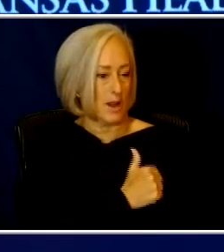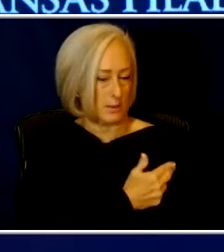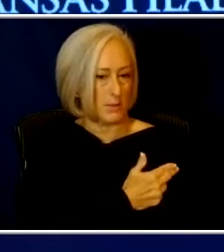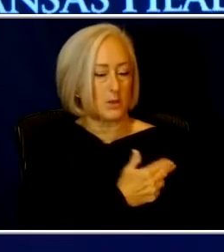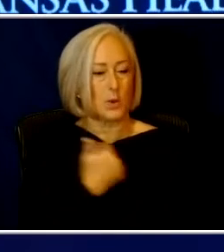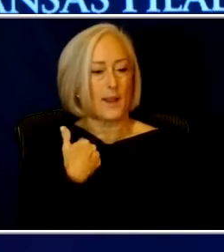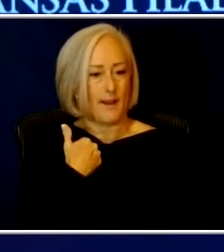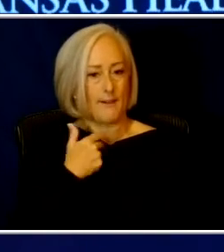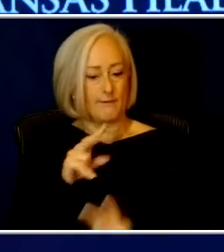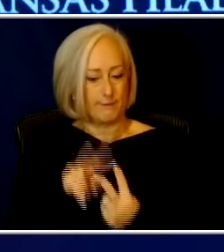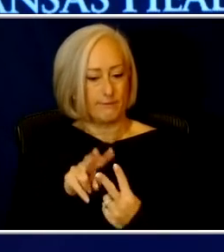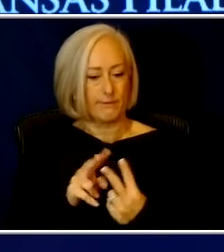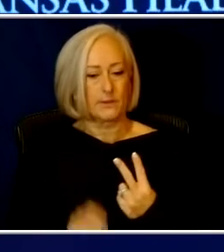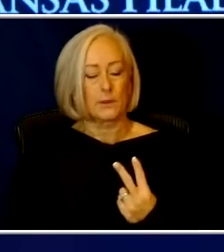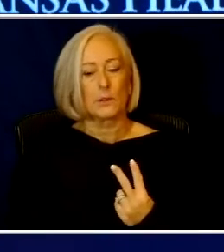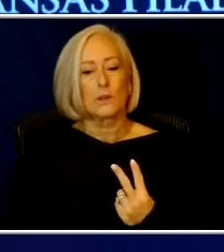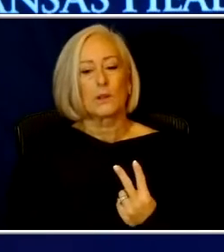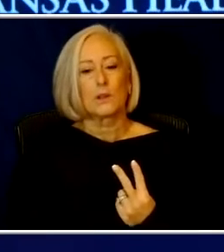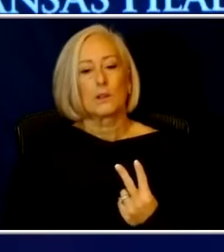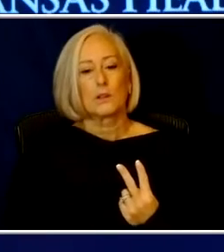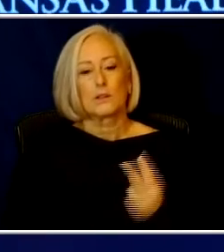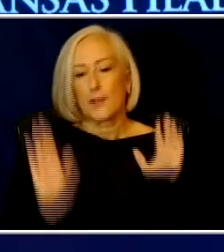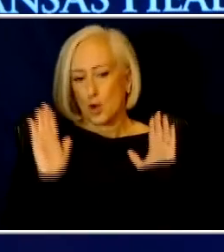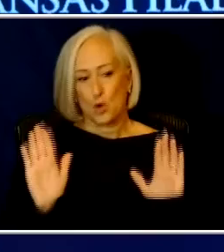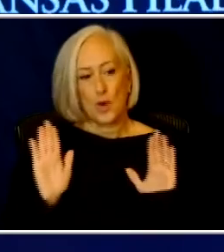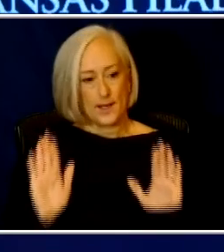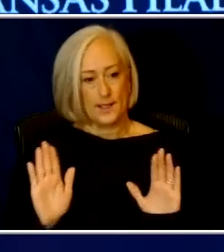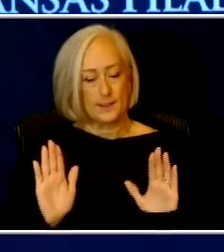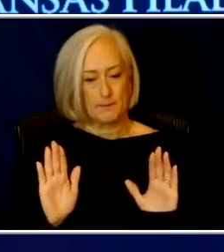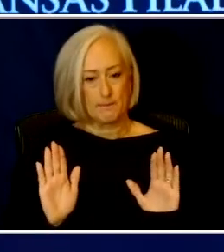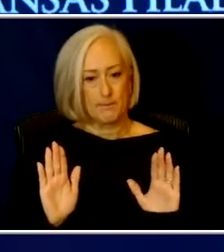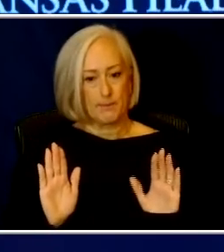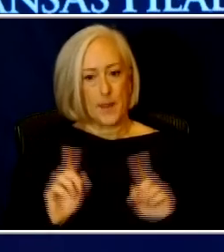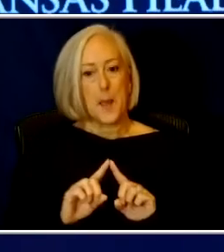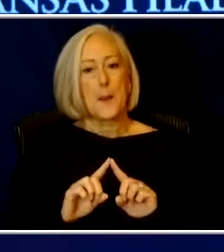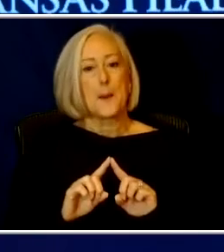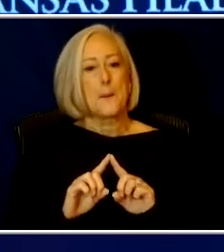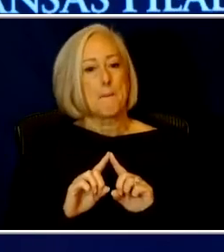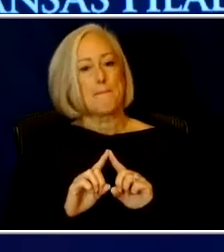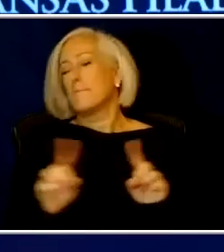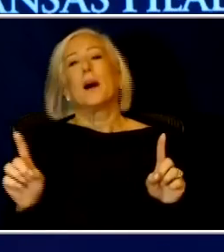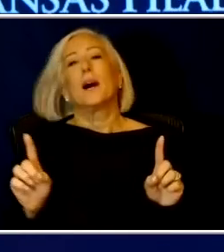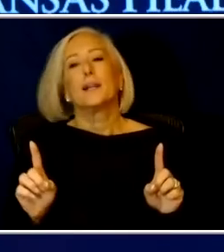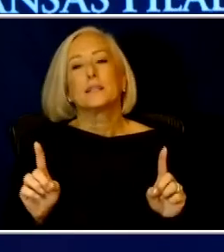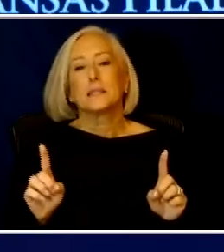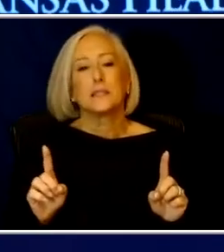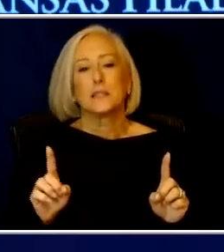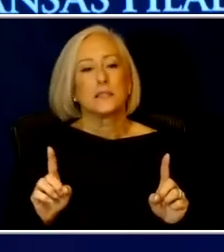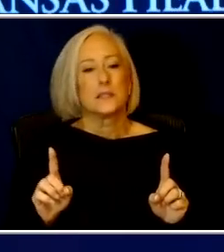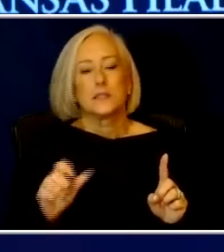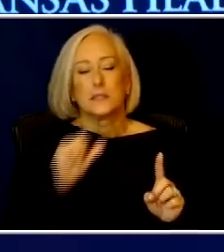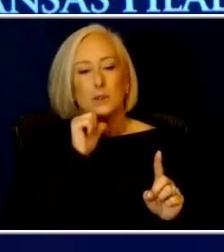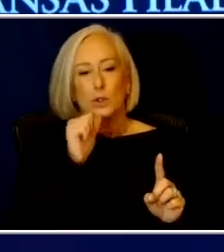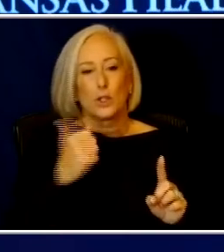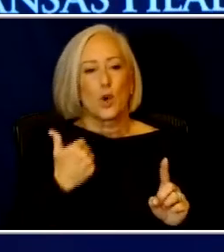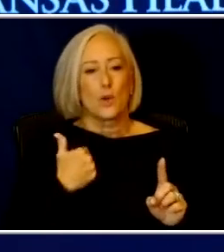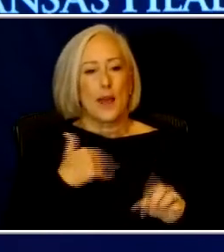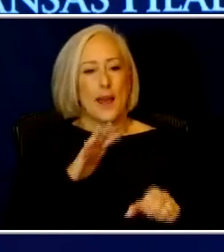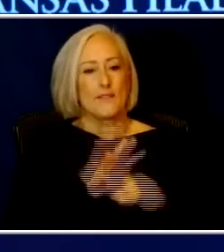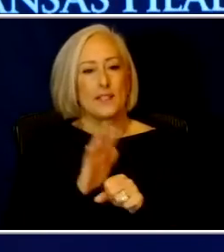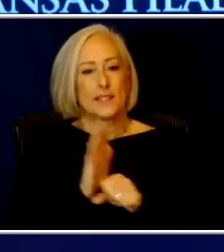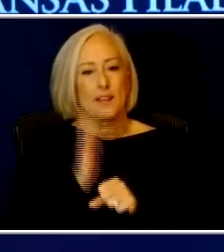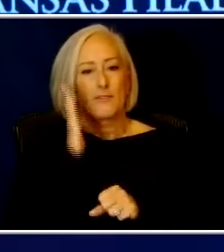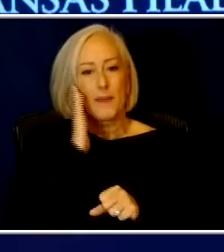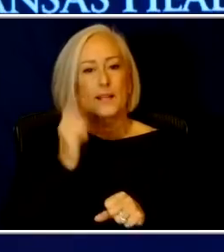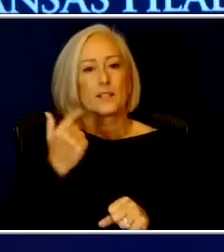But I'll tell you that we are terribly underbedded in Kansas City for behavioral health